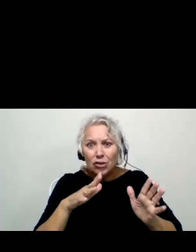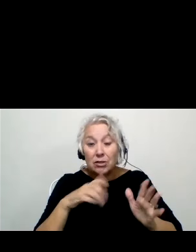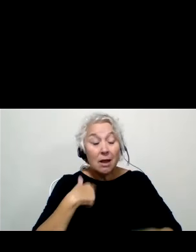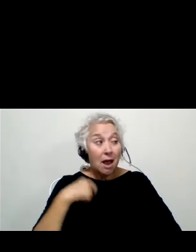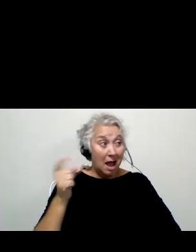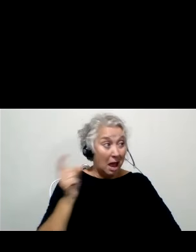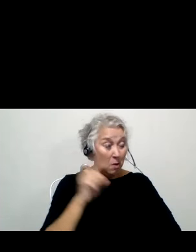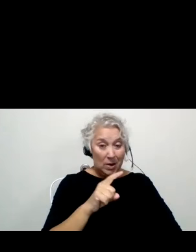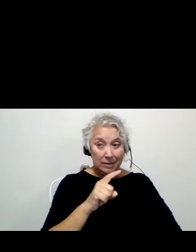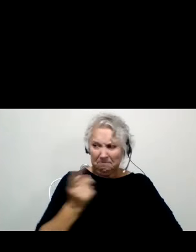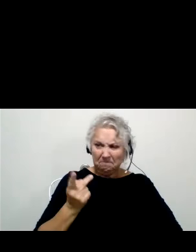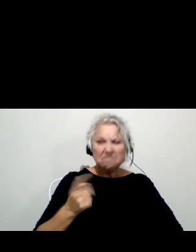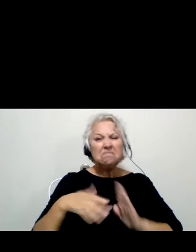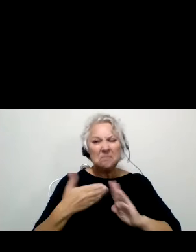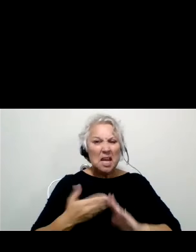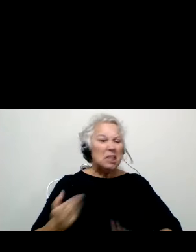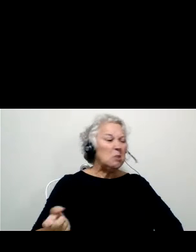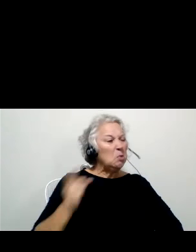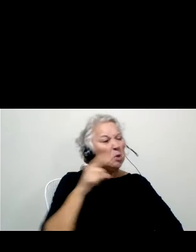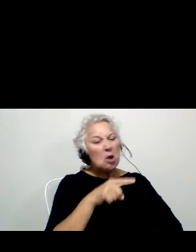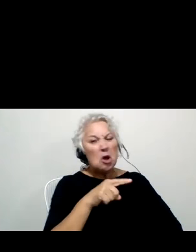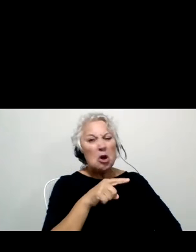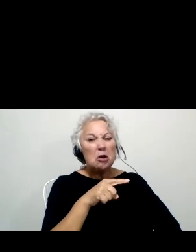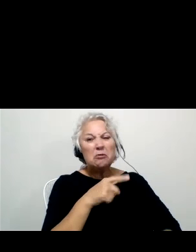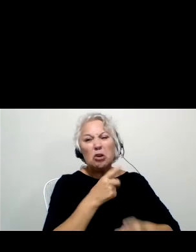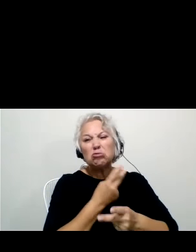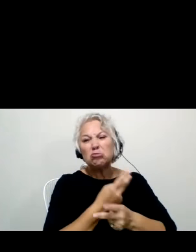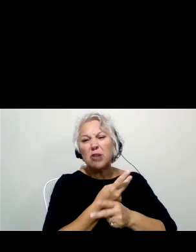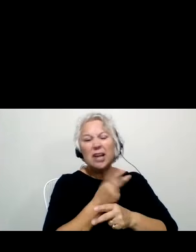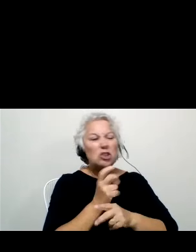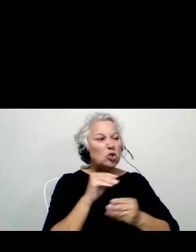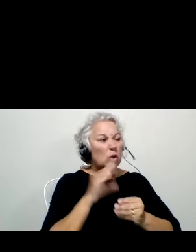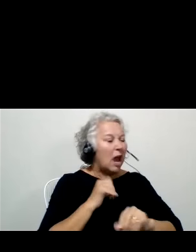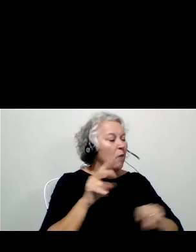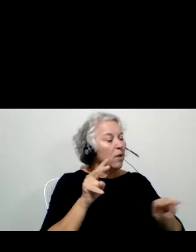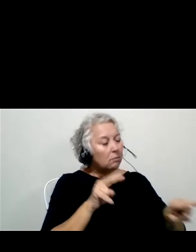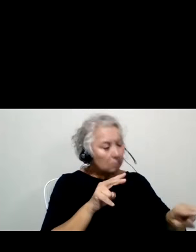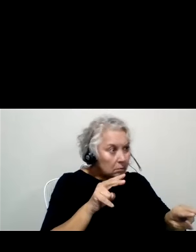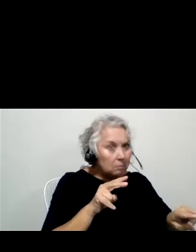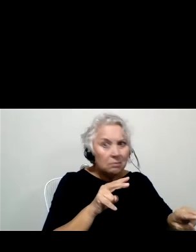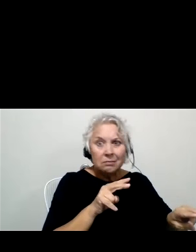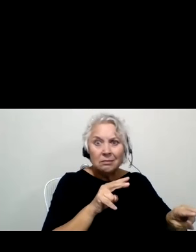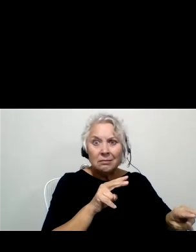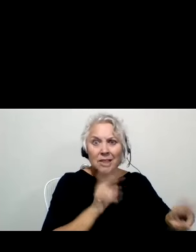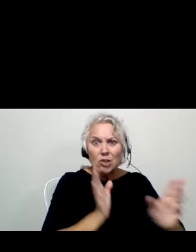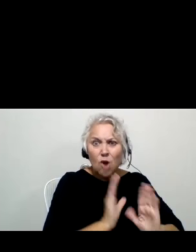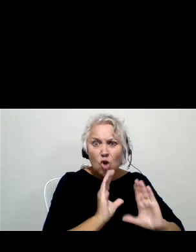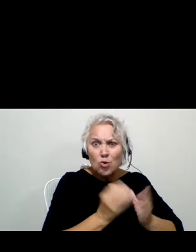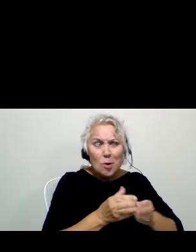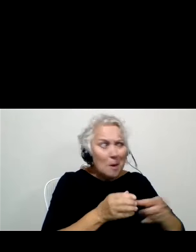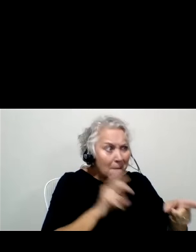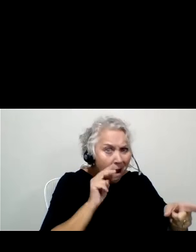into, Claudia and I every once in a while would fill in for our grad students who were observing. I went in to observe him in a small group